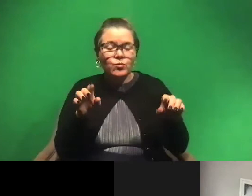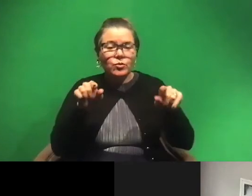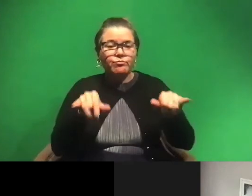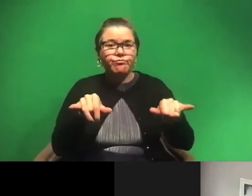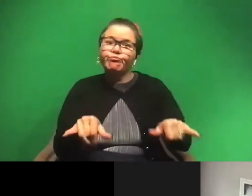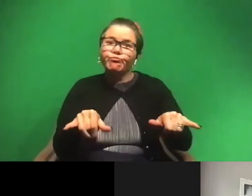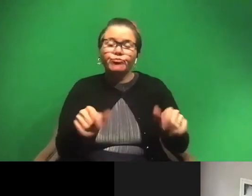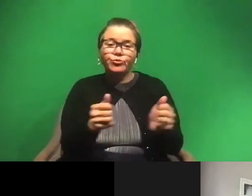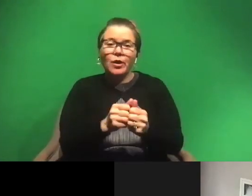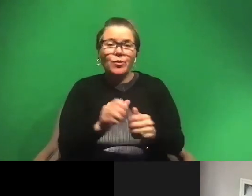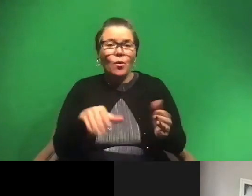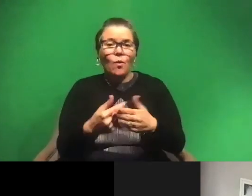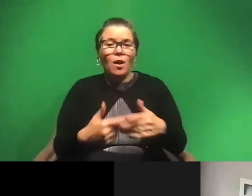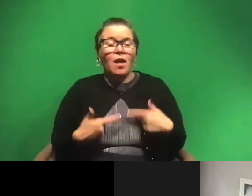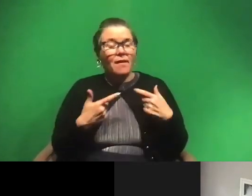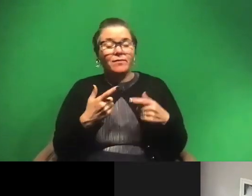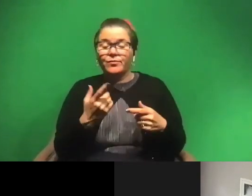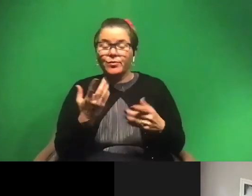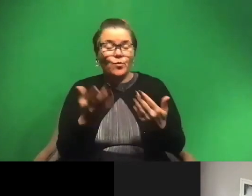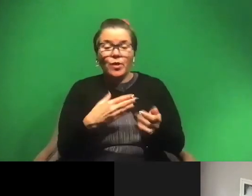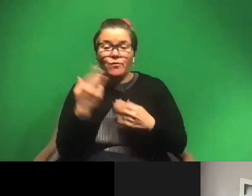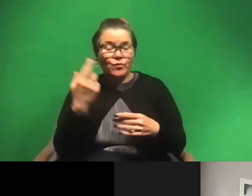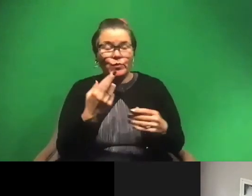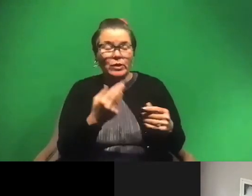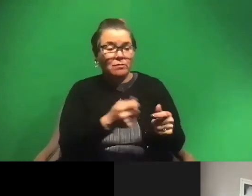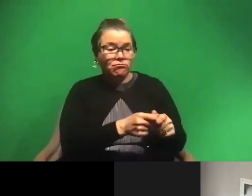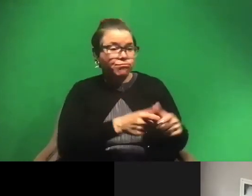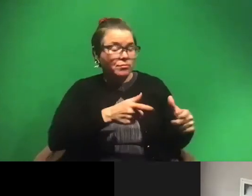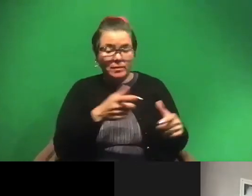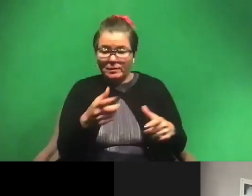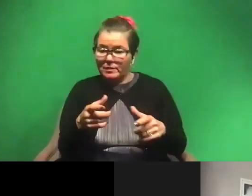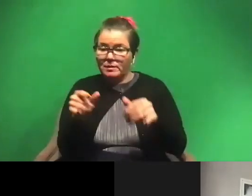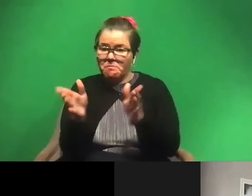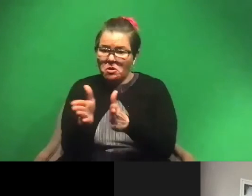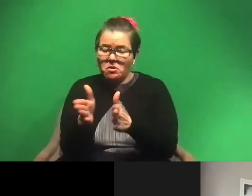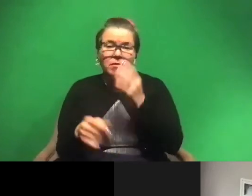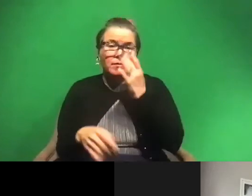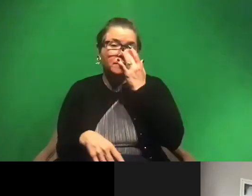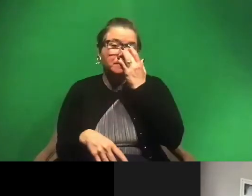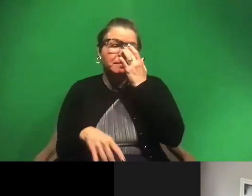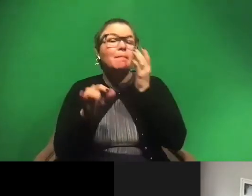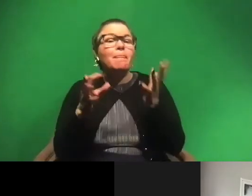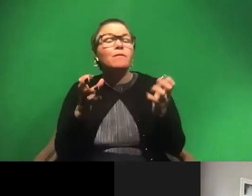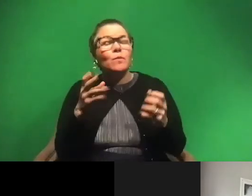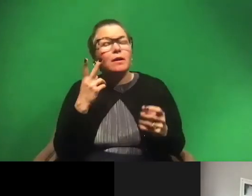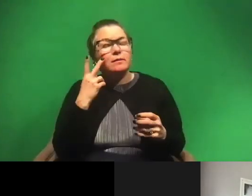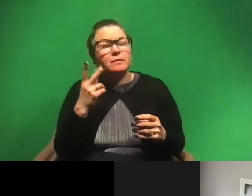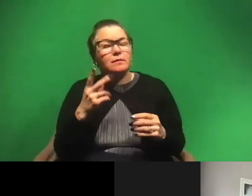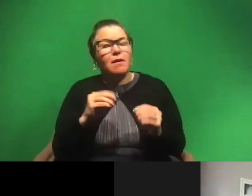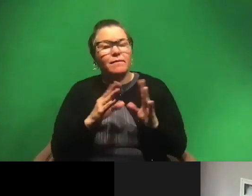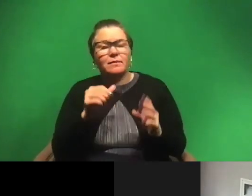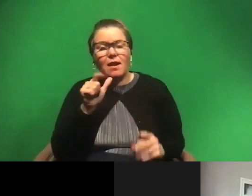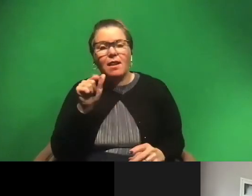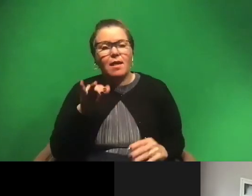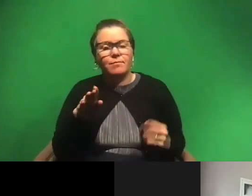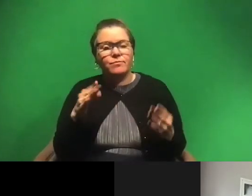And just for some reason, some grow bigger than others. And I should say that if you want to see them, because I'm not at the lab and I can't go to the